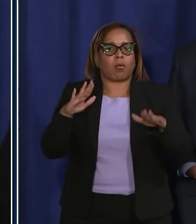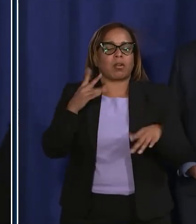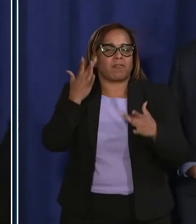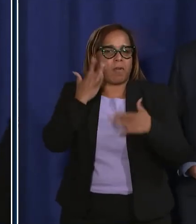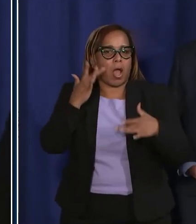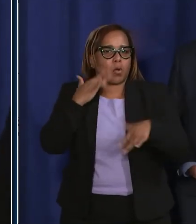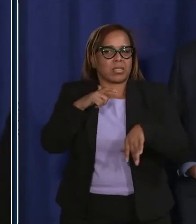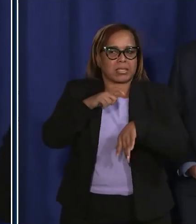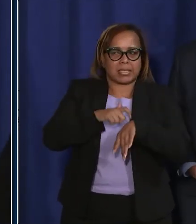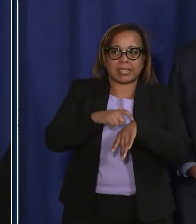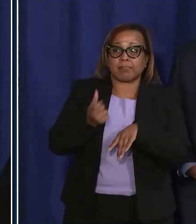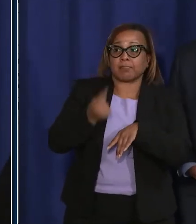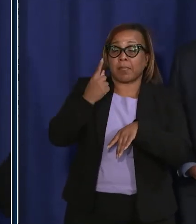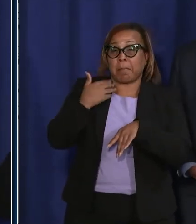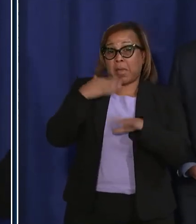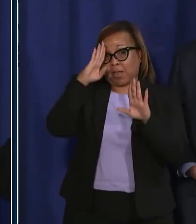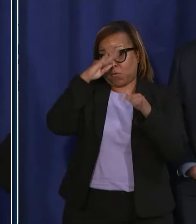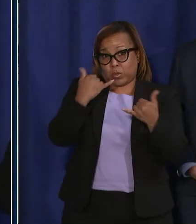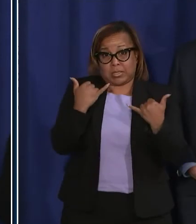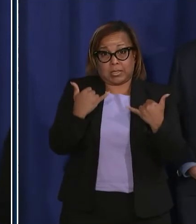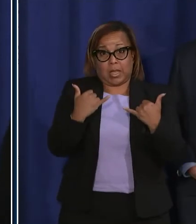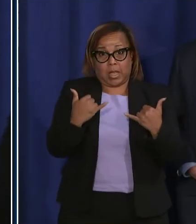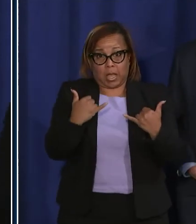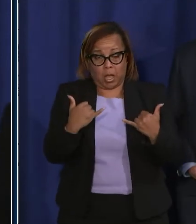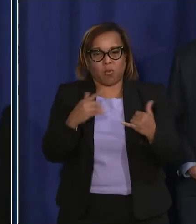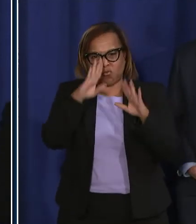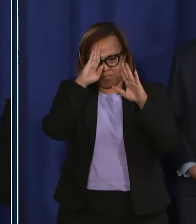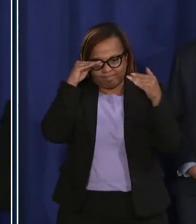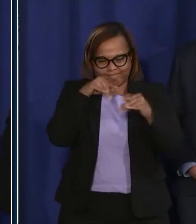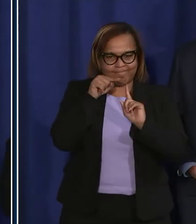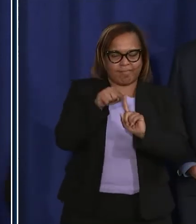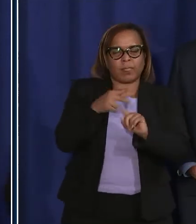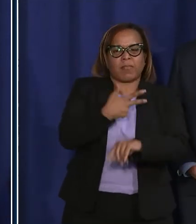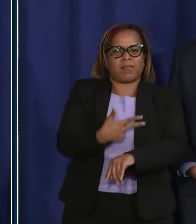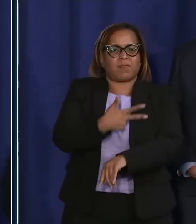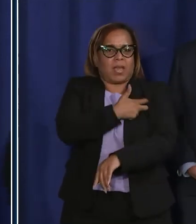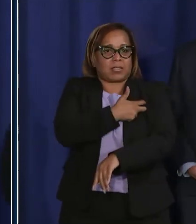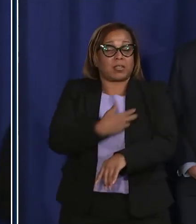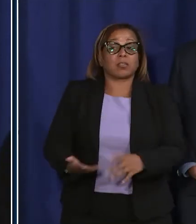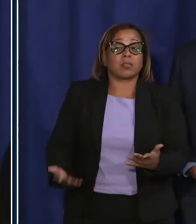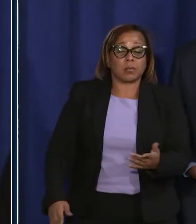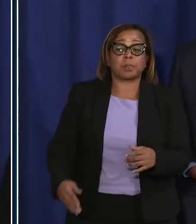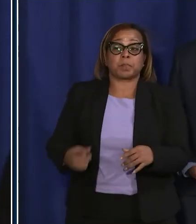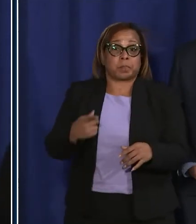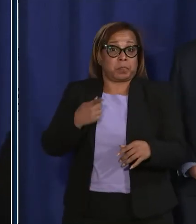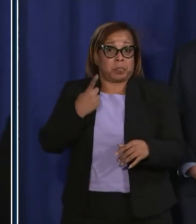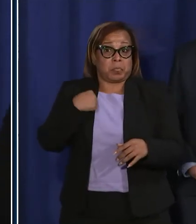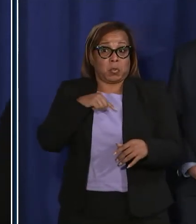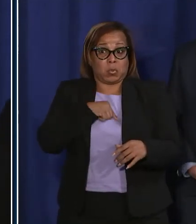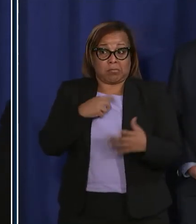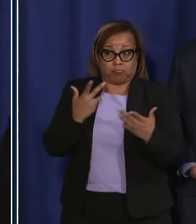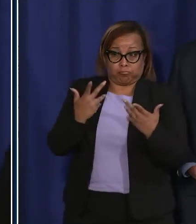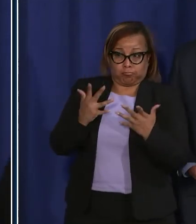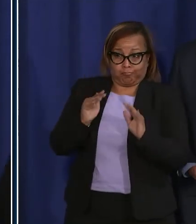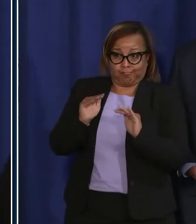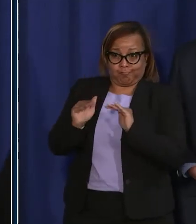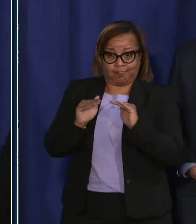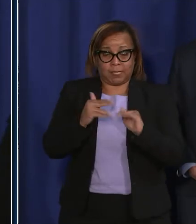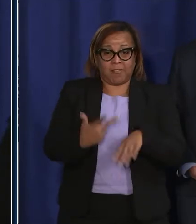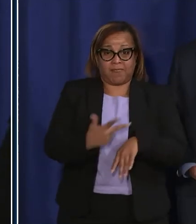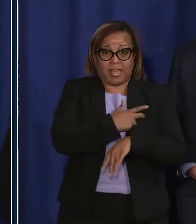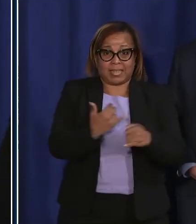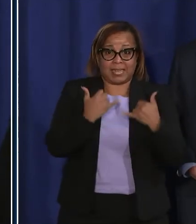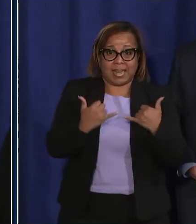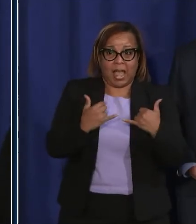so really my focus at this point is around vaccination, because where we can get folks vaccinated now, it